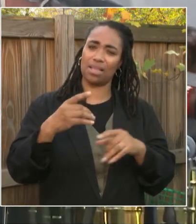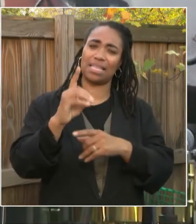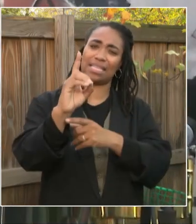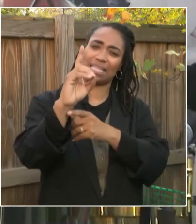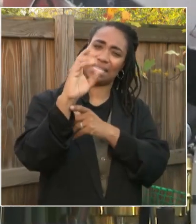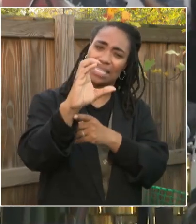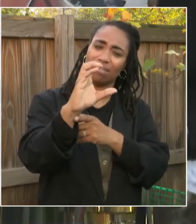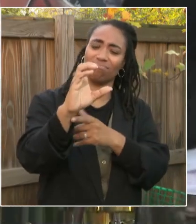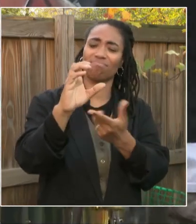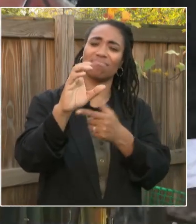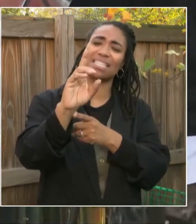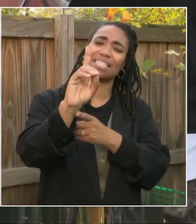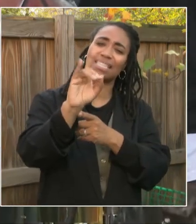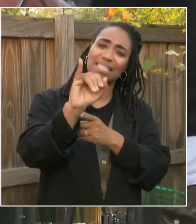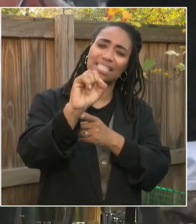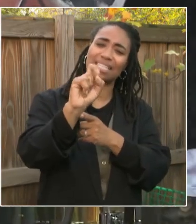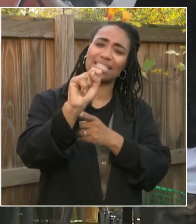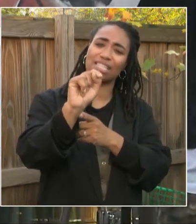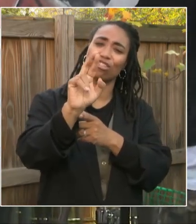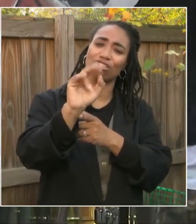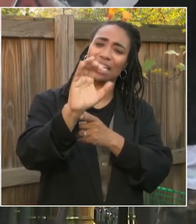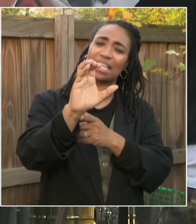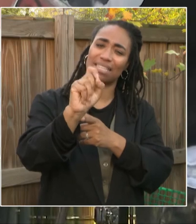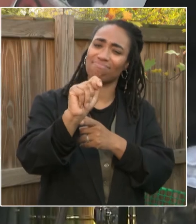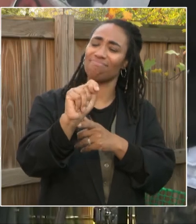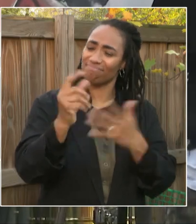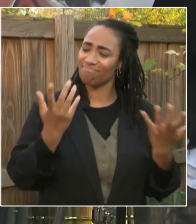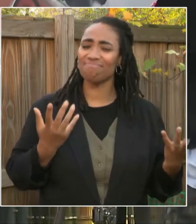Come on, y'all give it up to Daryl Brooks.